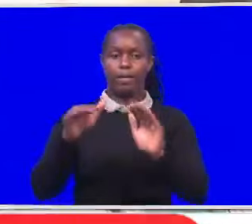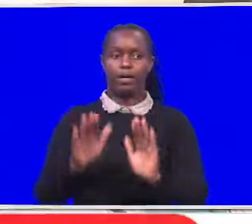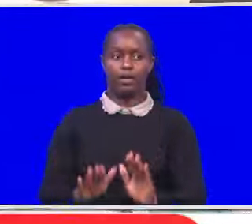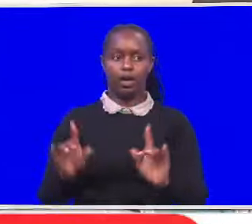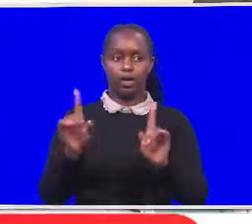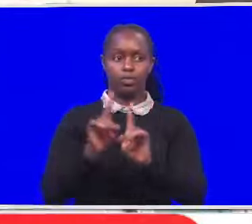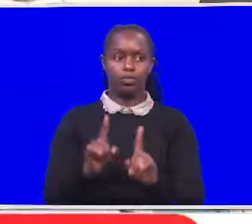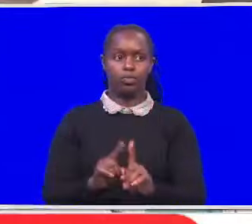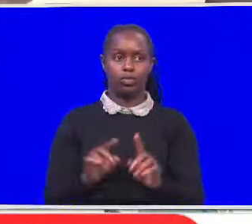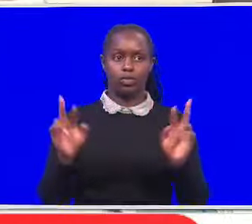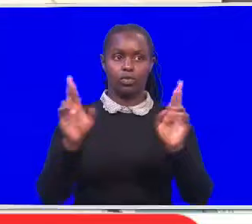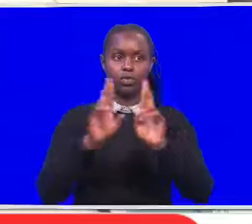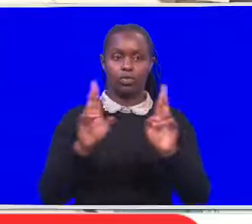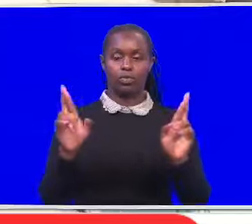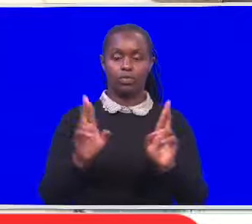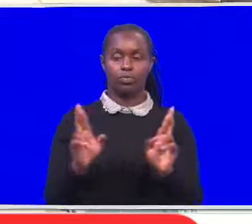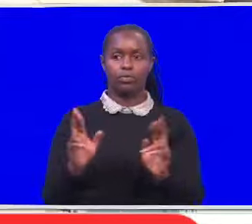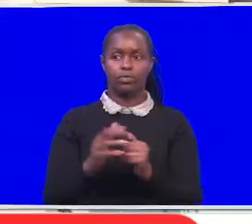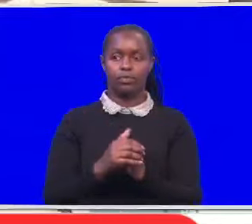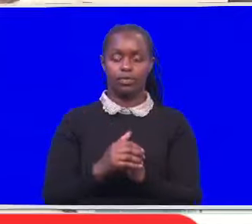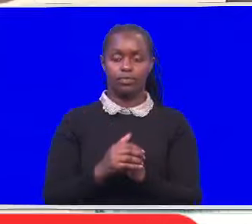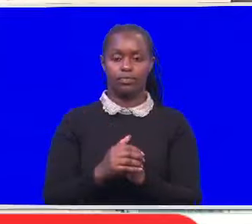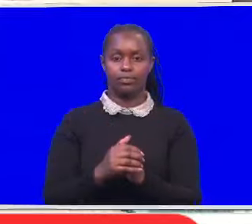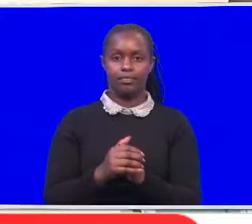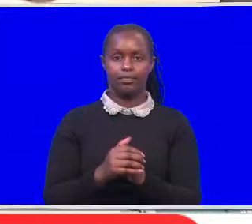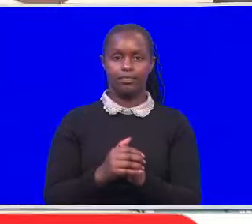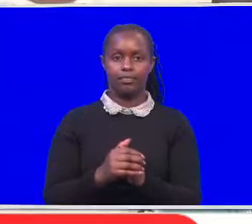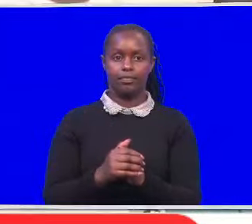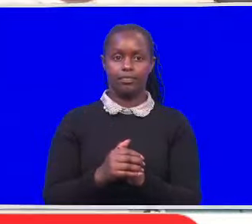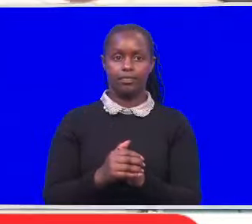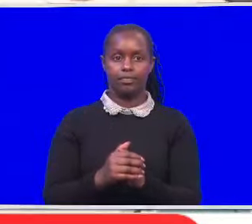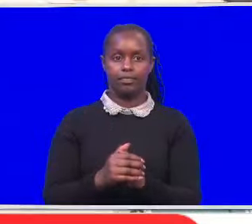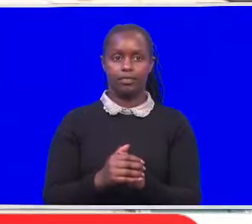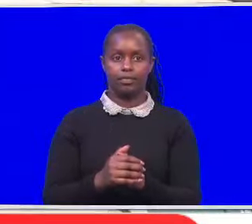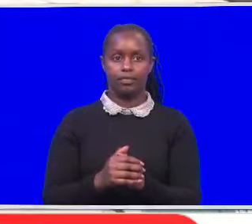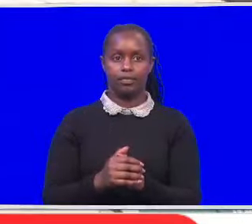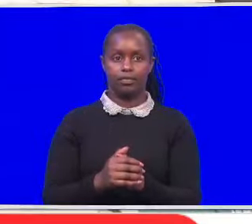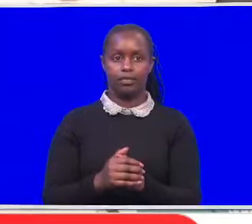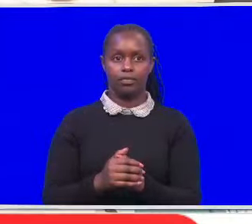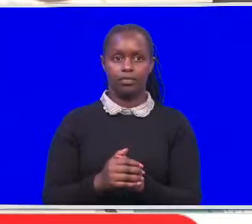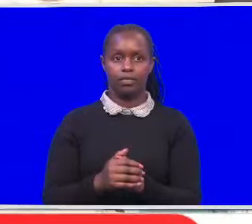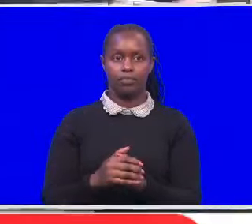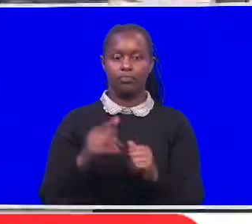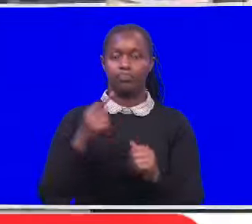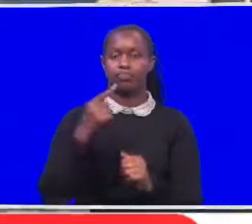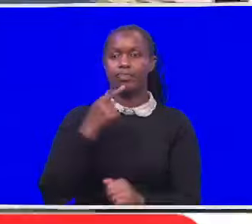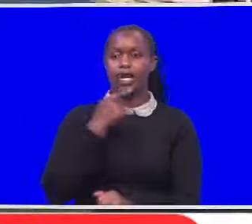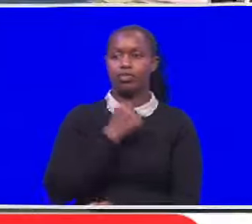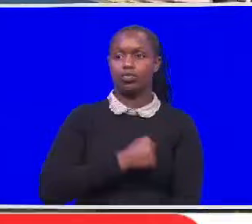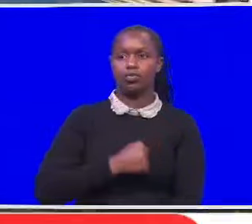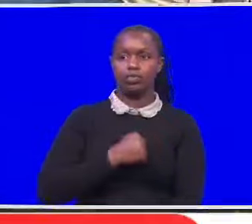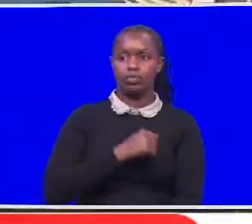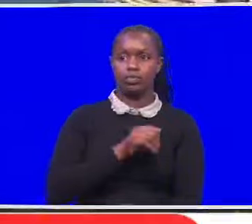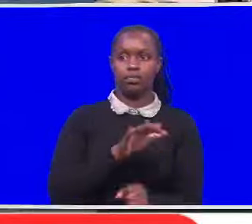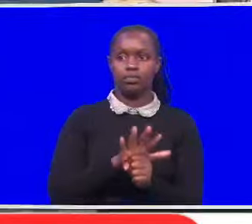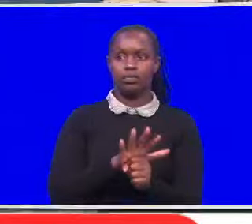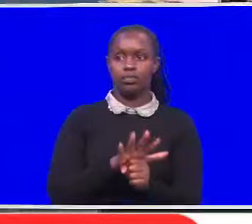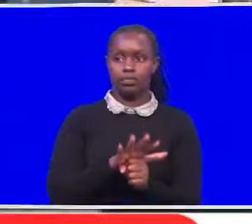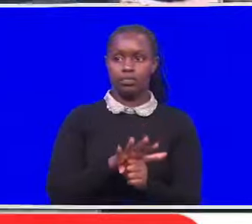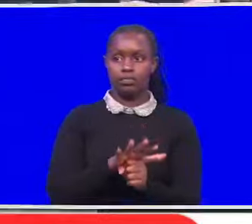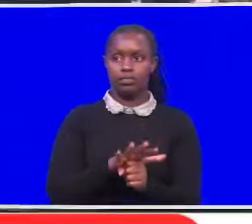This is what we are going to start, and we are also going to discuss with the system. Otherwise, Polen Sana, he...